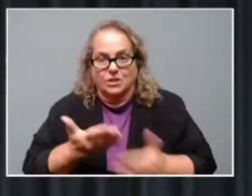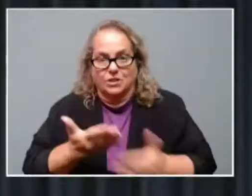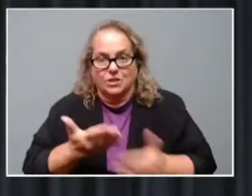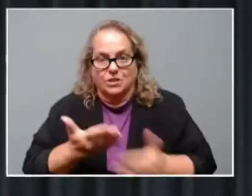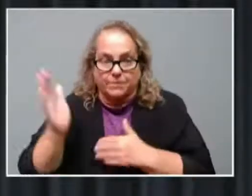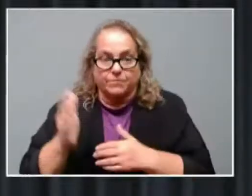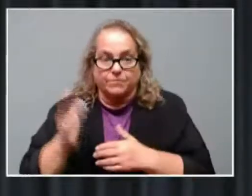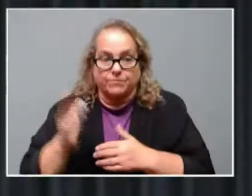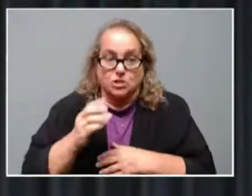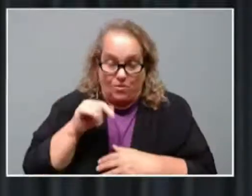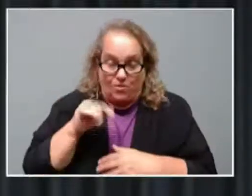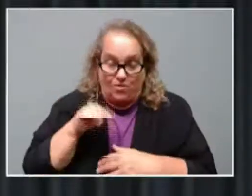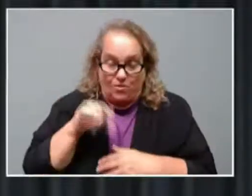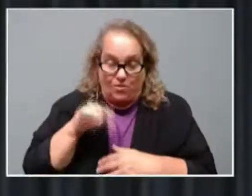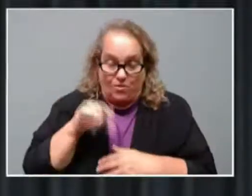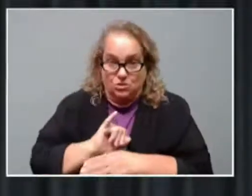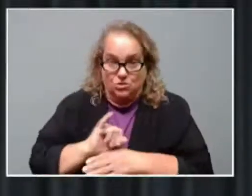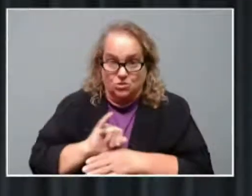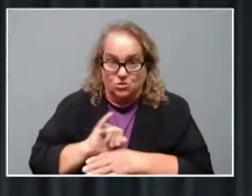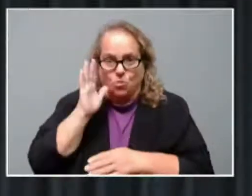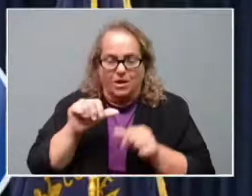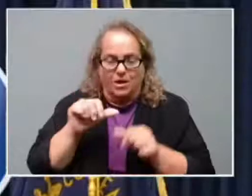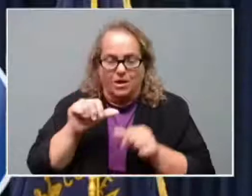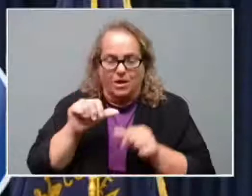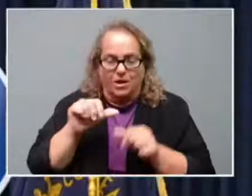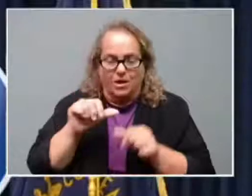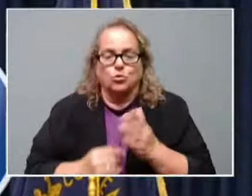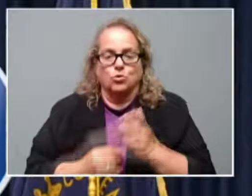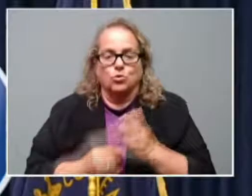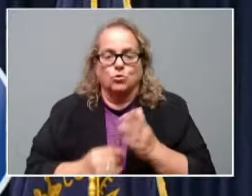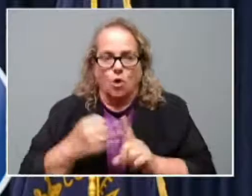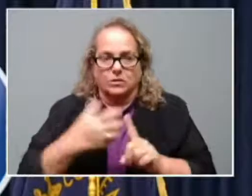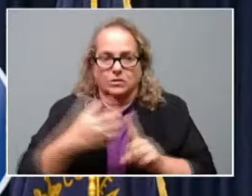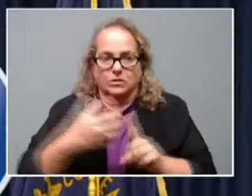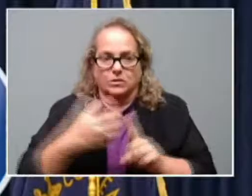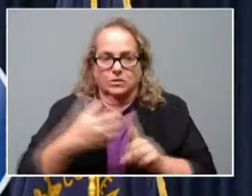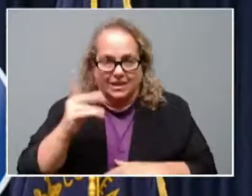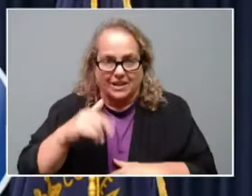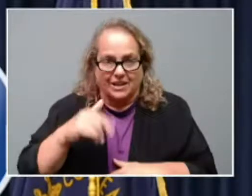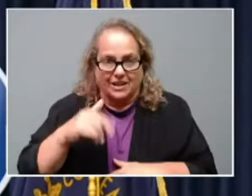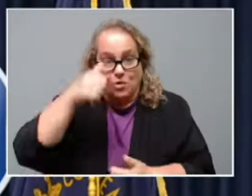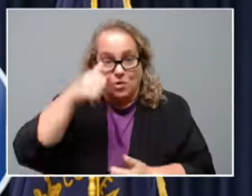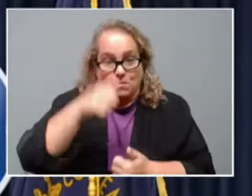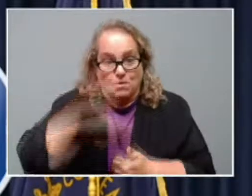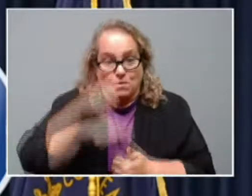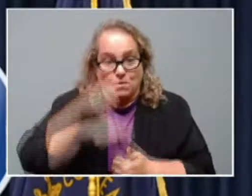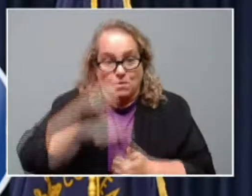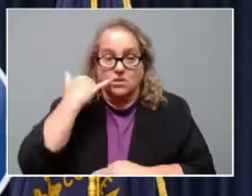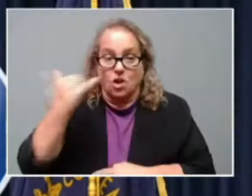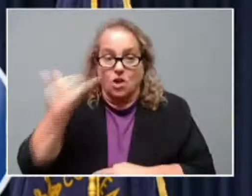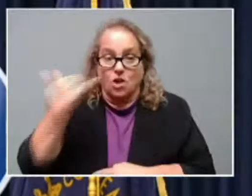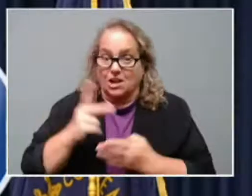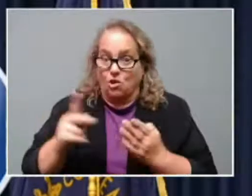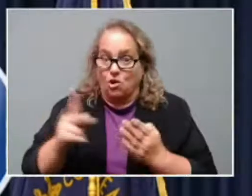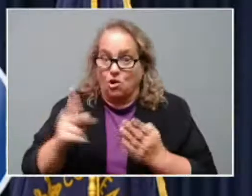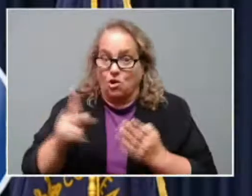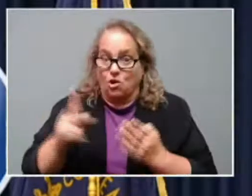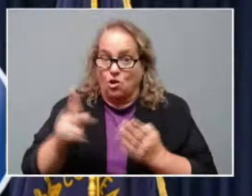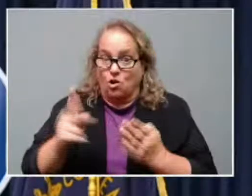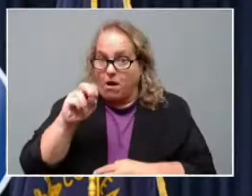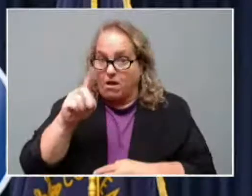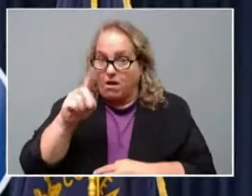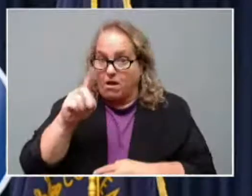continue to thrive. I remember I was calling Secretary Raimondo, wondering why she wasn't picking up.